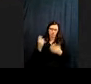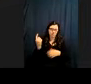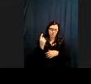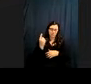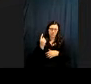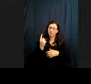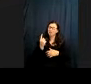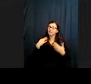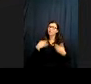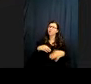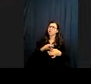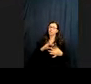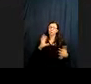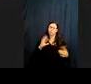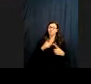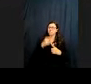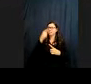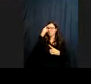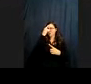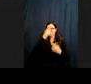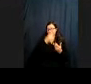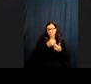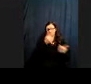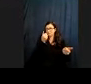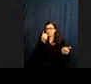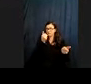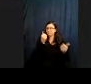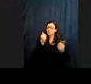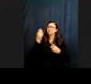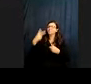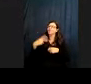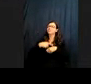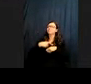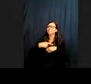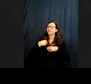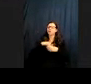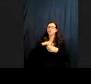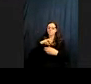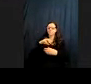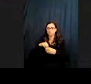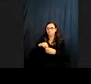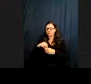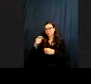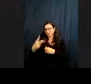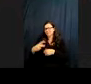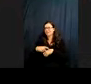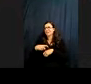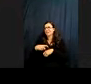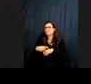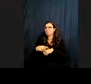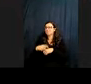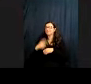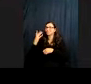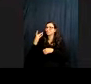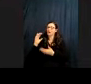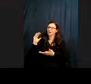cut loose from mind? Half the time we fall for half the time, because it's less